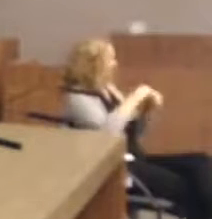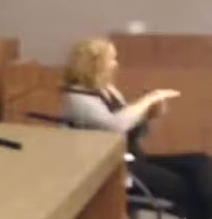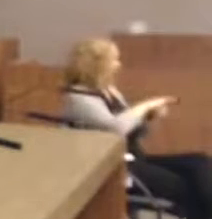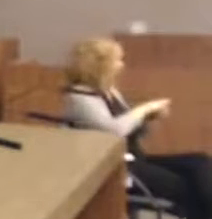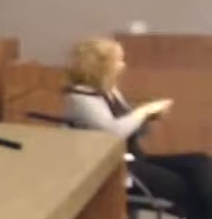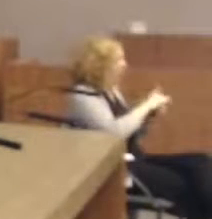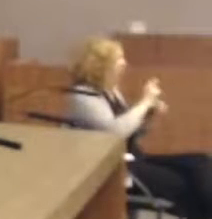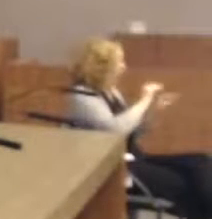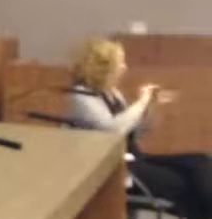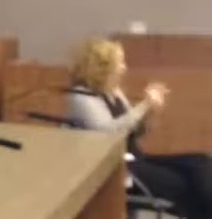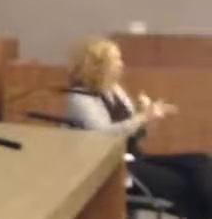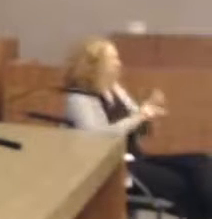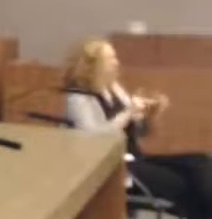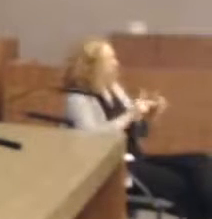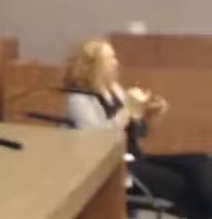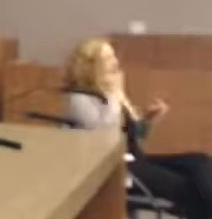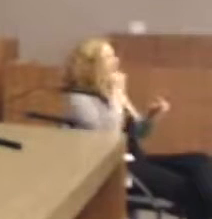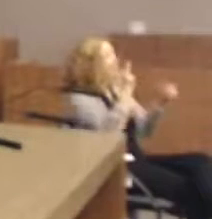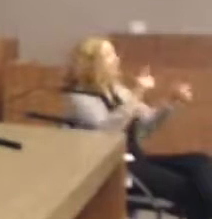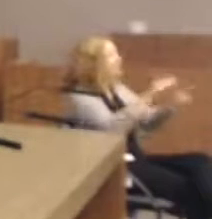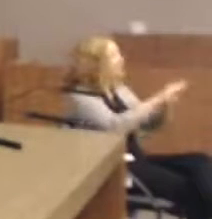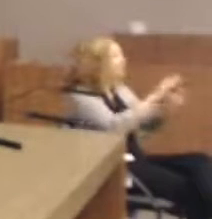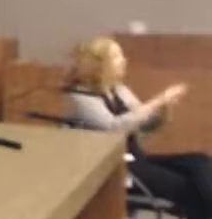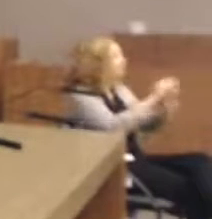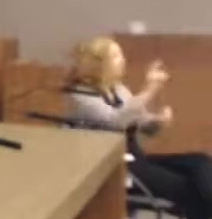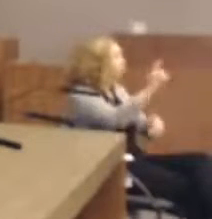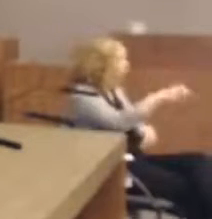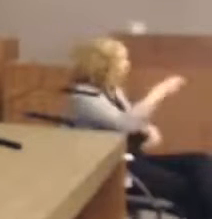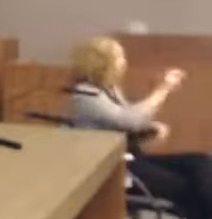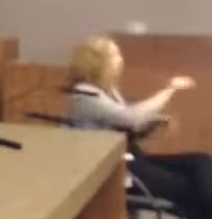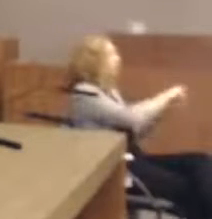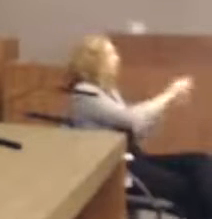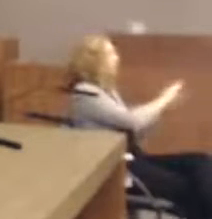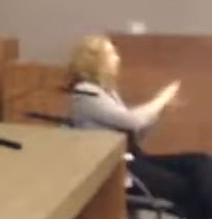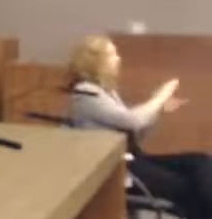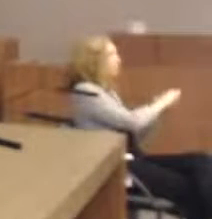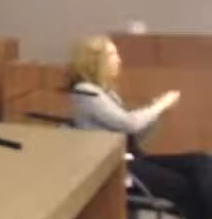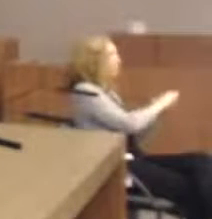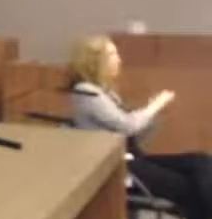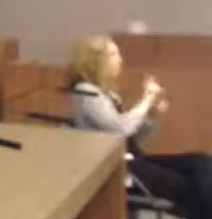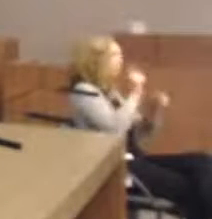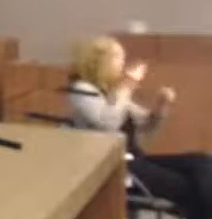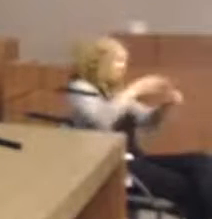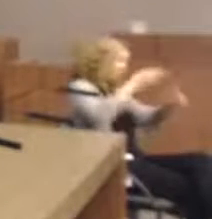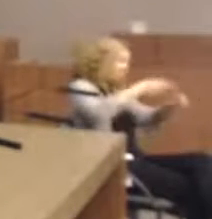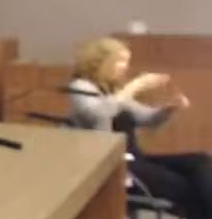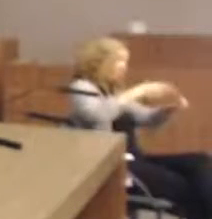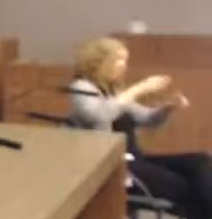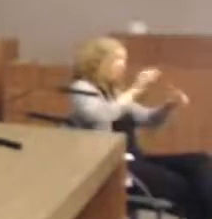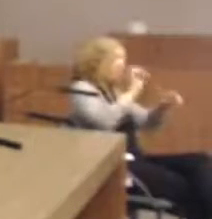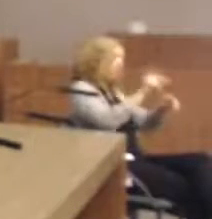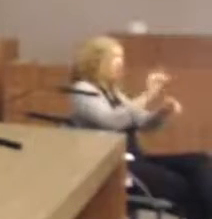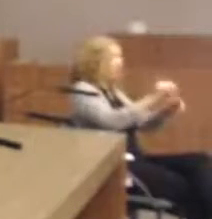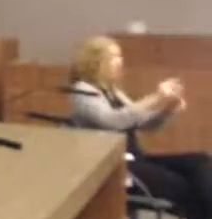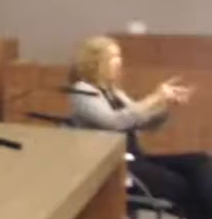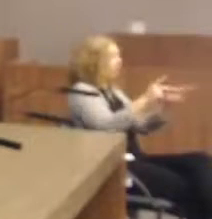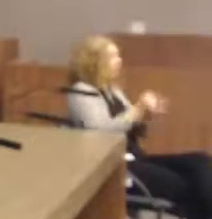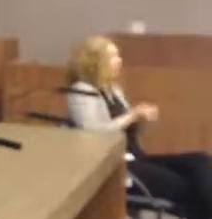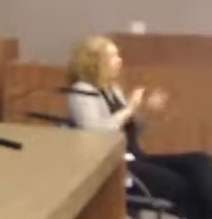to relocate people. If it happens at your school, then we have to move them to another school. It's going back to that place causes those sensations to come